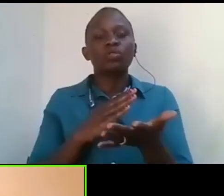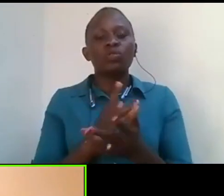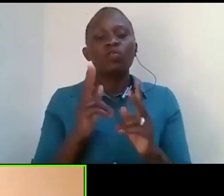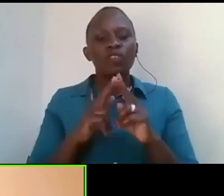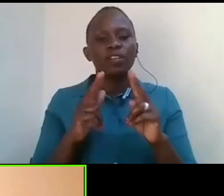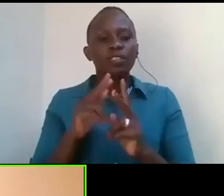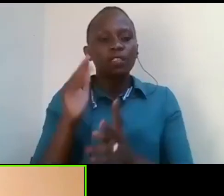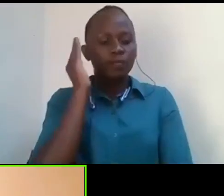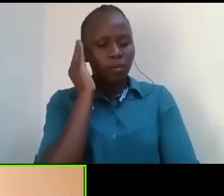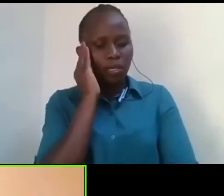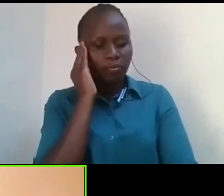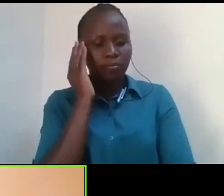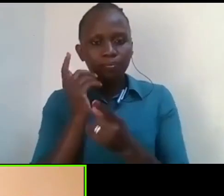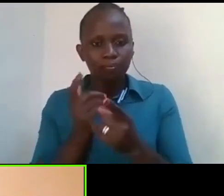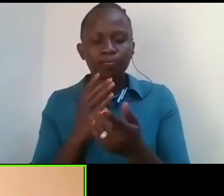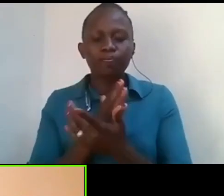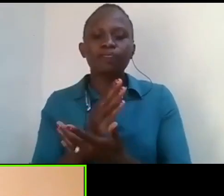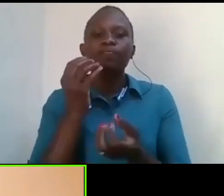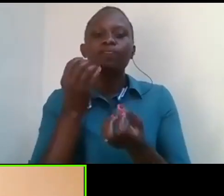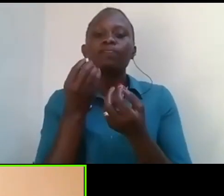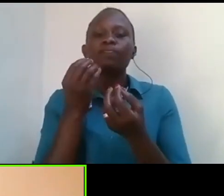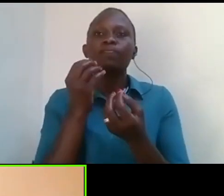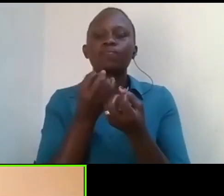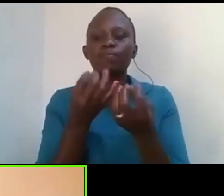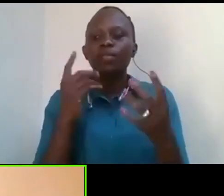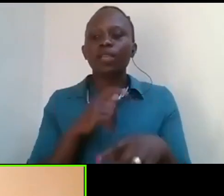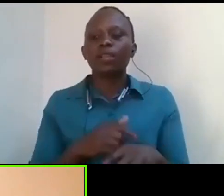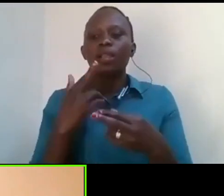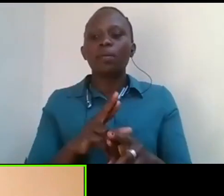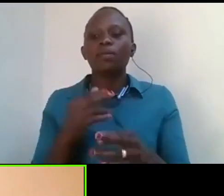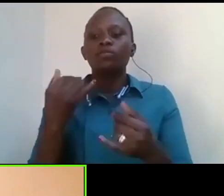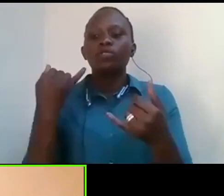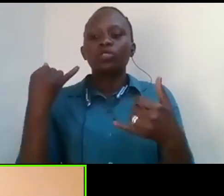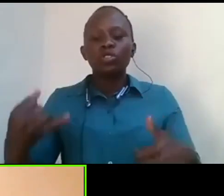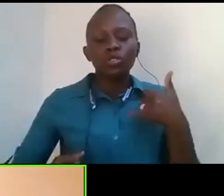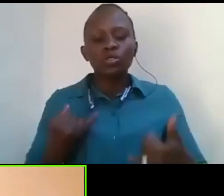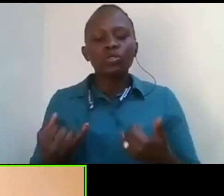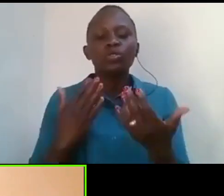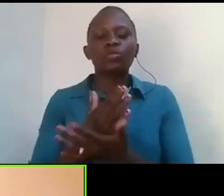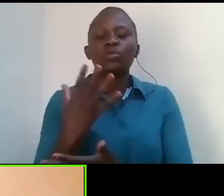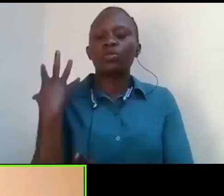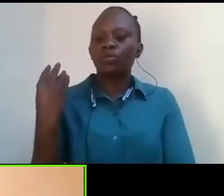been very common in the news of recent, especially because of the COVID-X